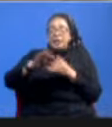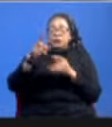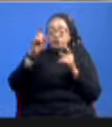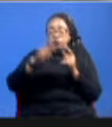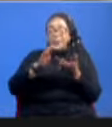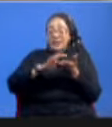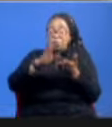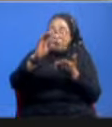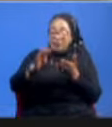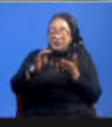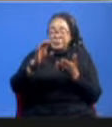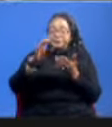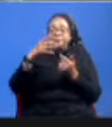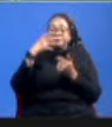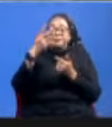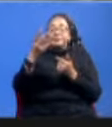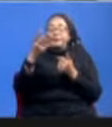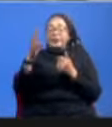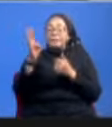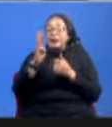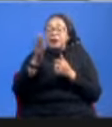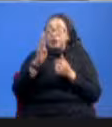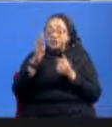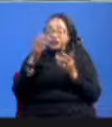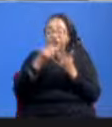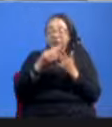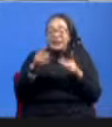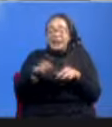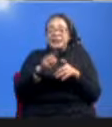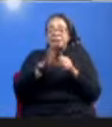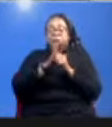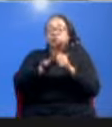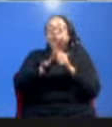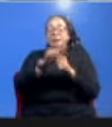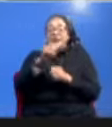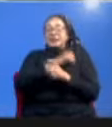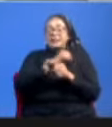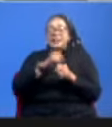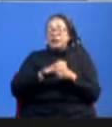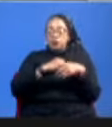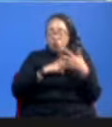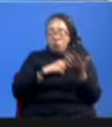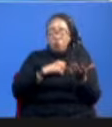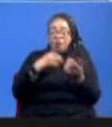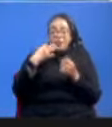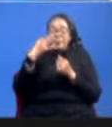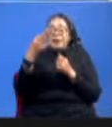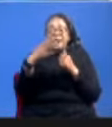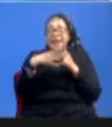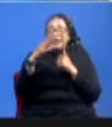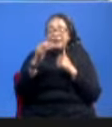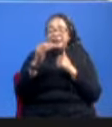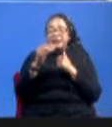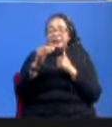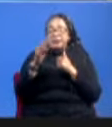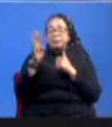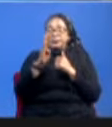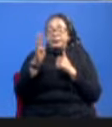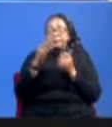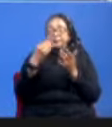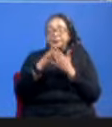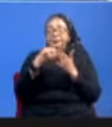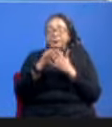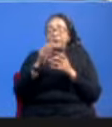allocated 400 billion shillings as pushed by the Senate or 380 billion shillings as pushed